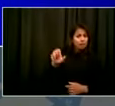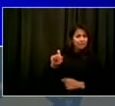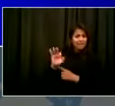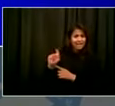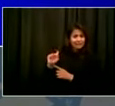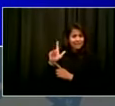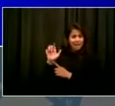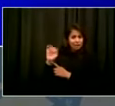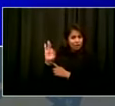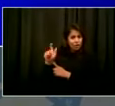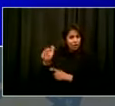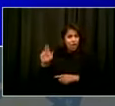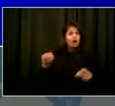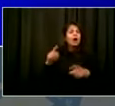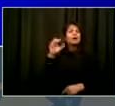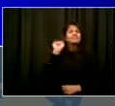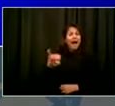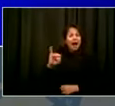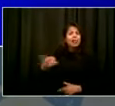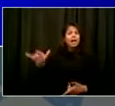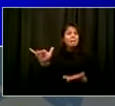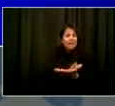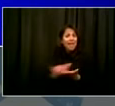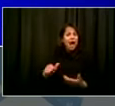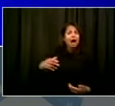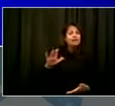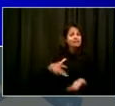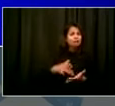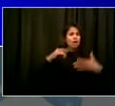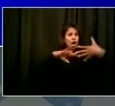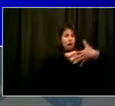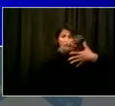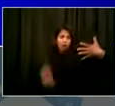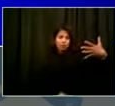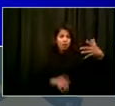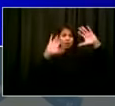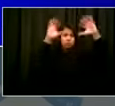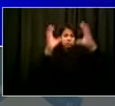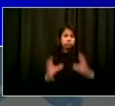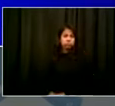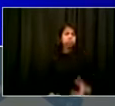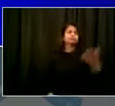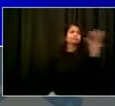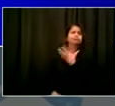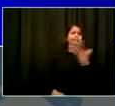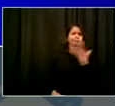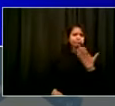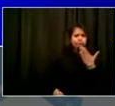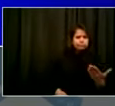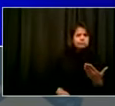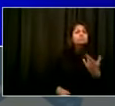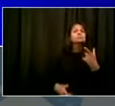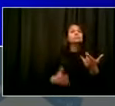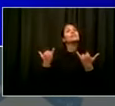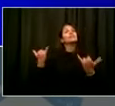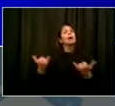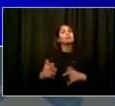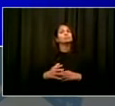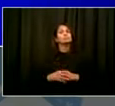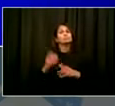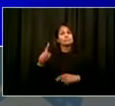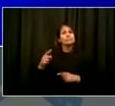the data, our team sent 7 million texts, 4 million phone calls. We had over 1,000 events. And through our